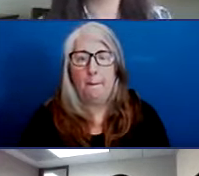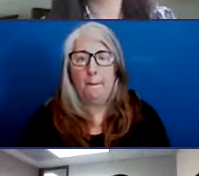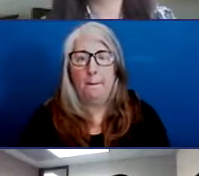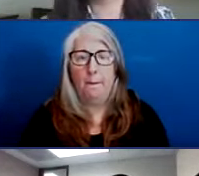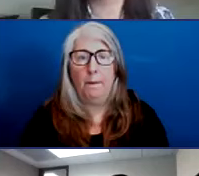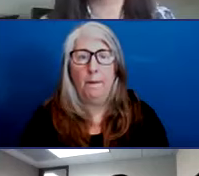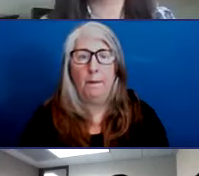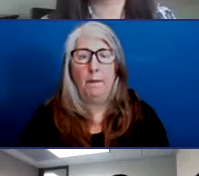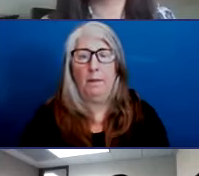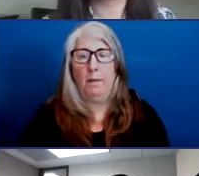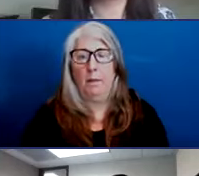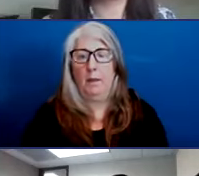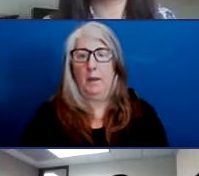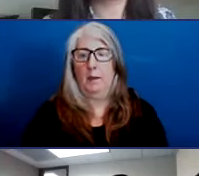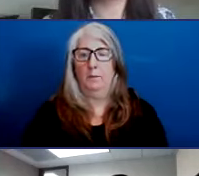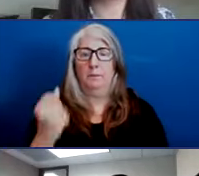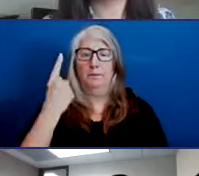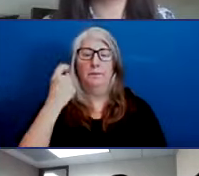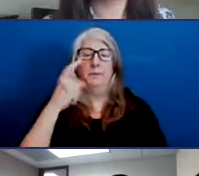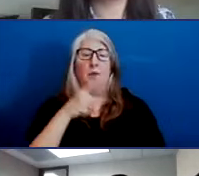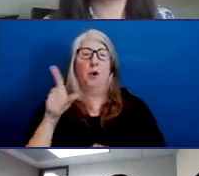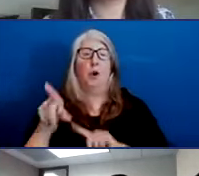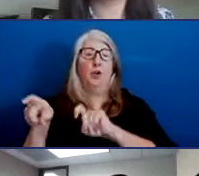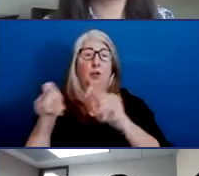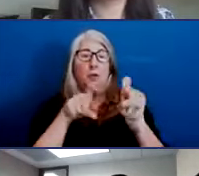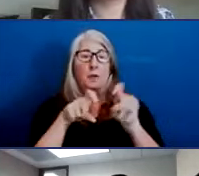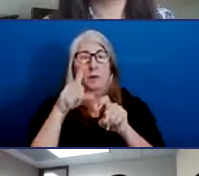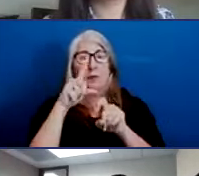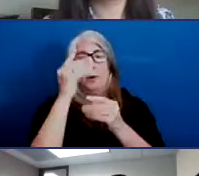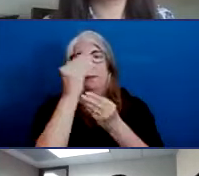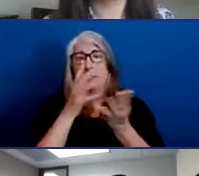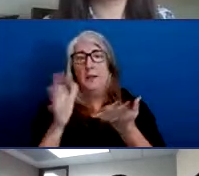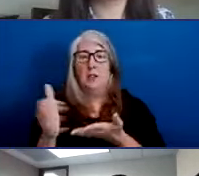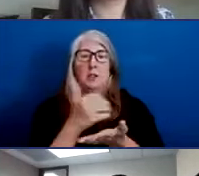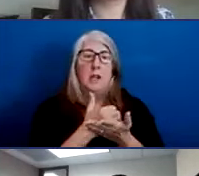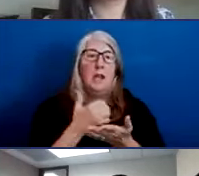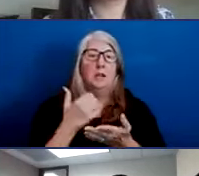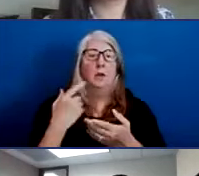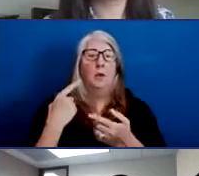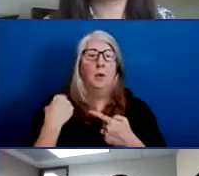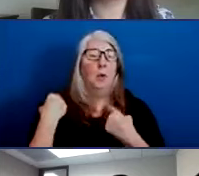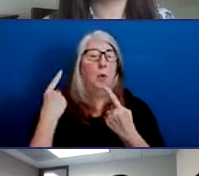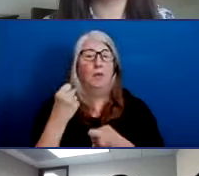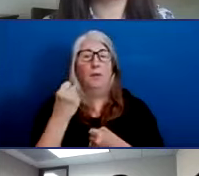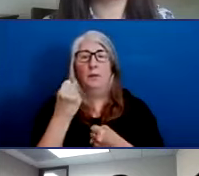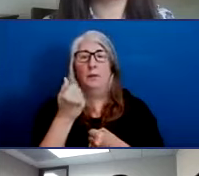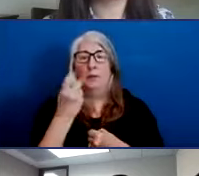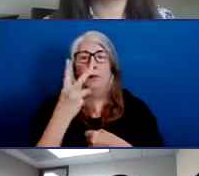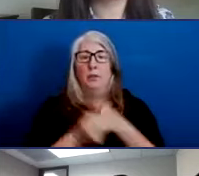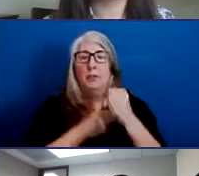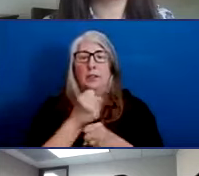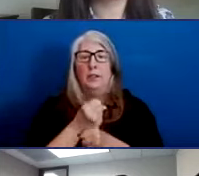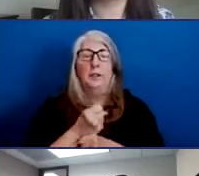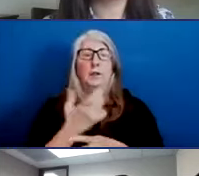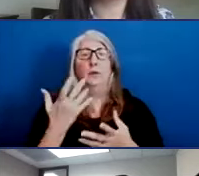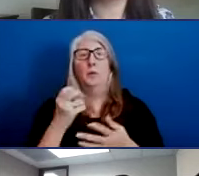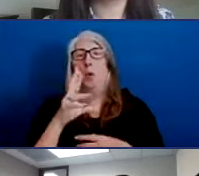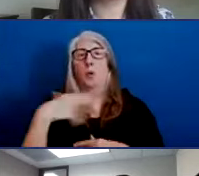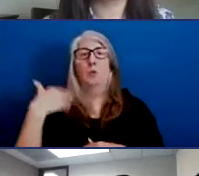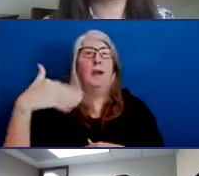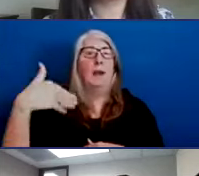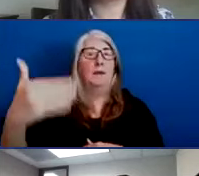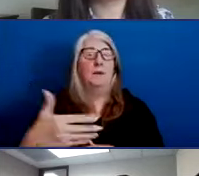that information. They happen every couple of years, or it's random. And then also the mistrust of